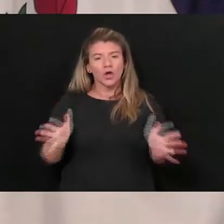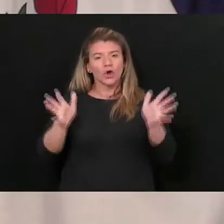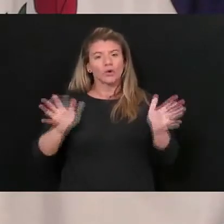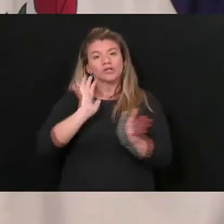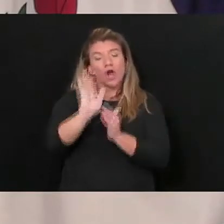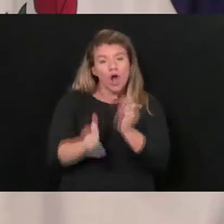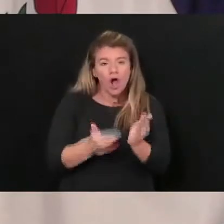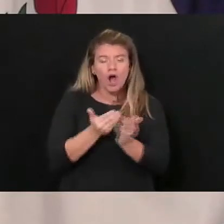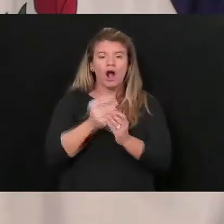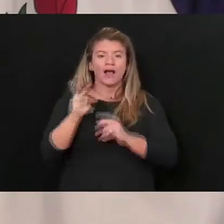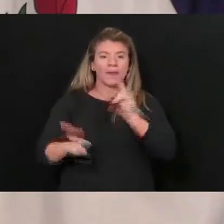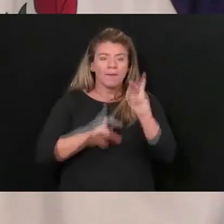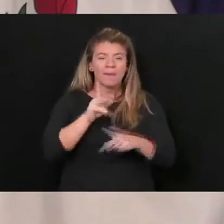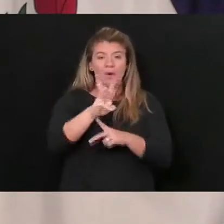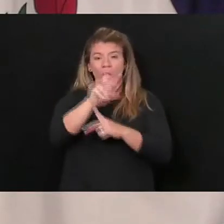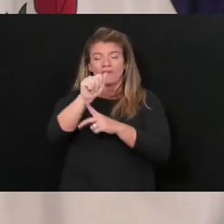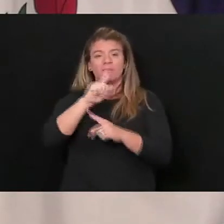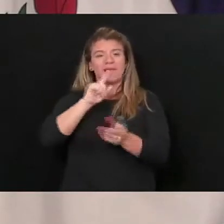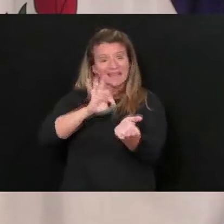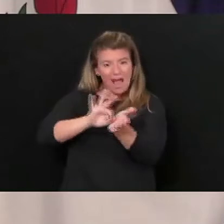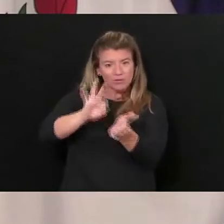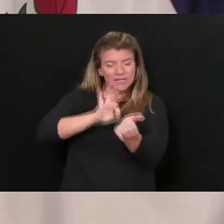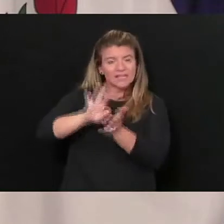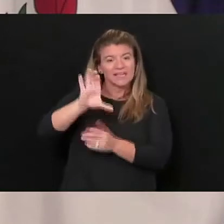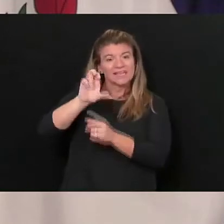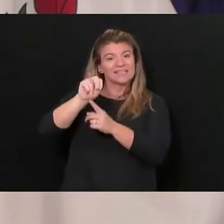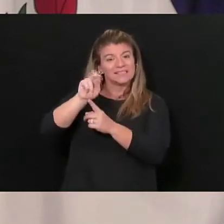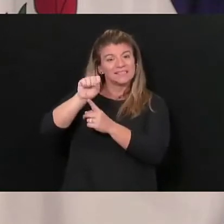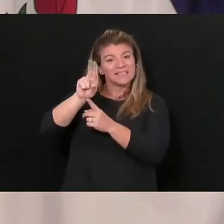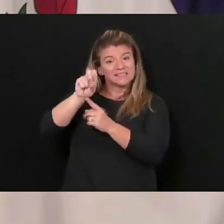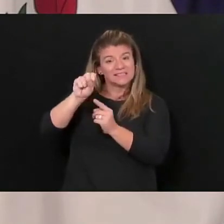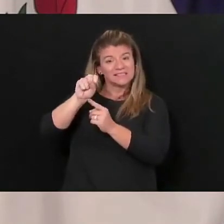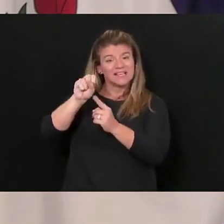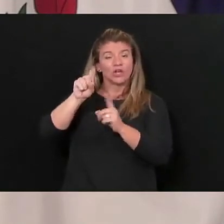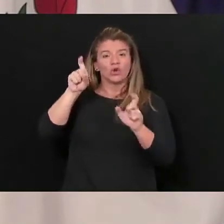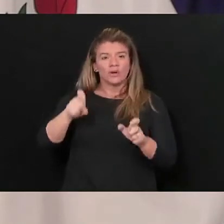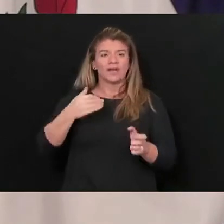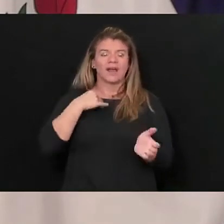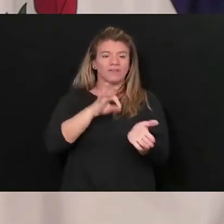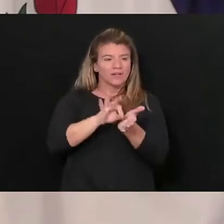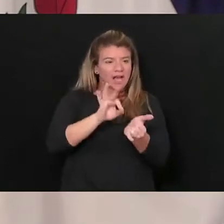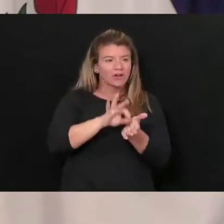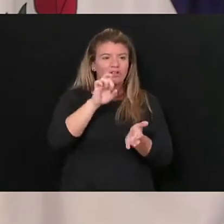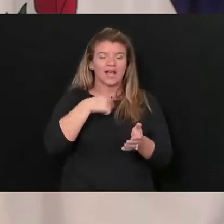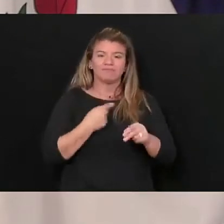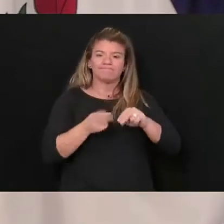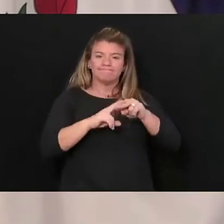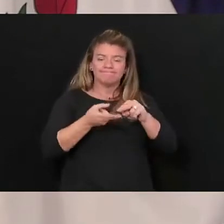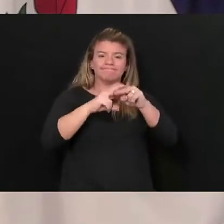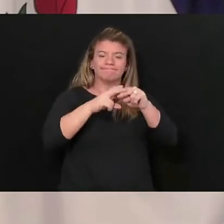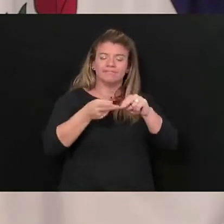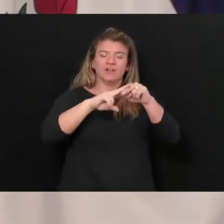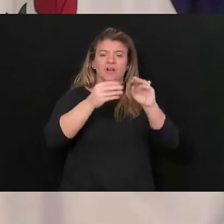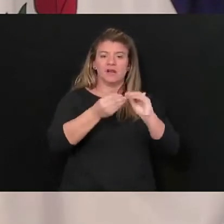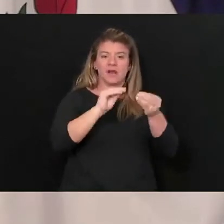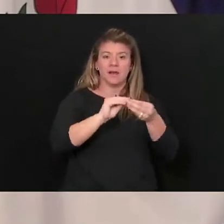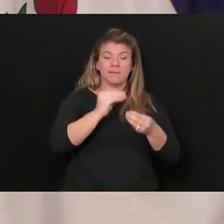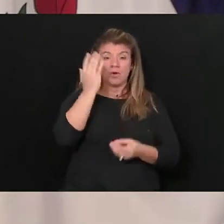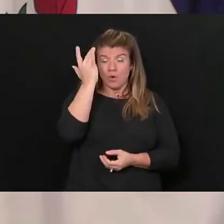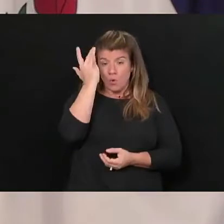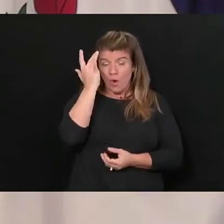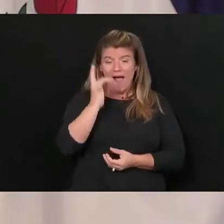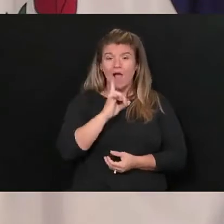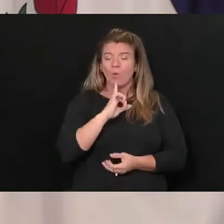Virginians to be counted in the census because, you need to get your numbers up and you need to do this and everything, and because it will be